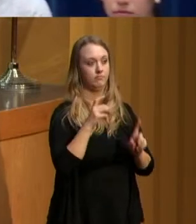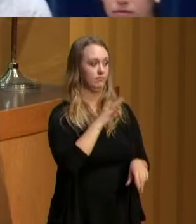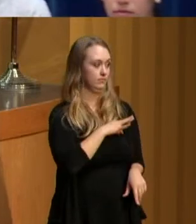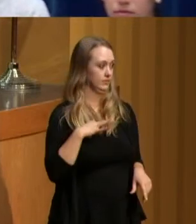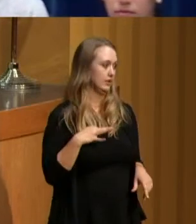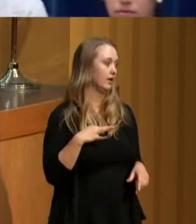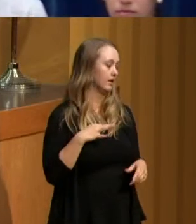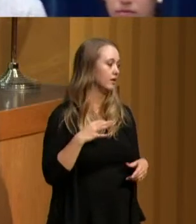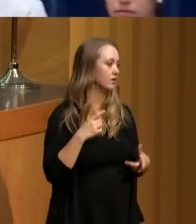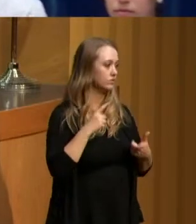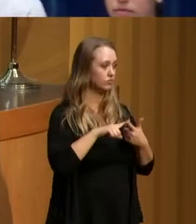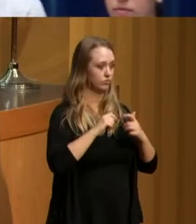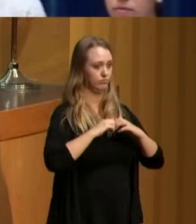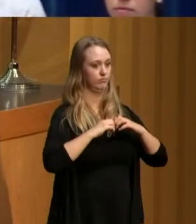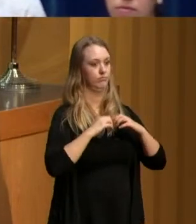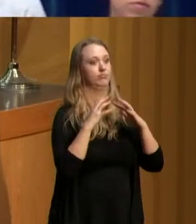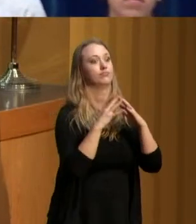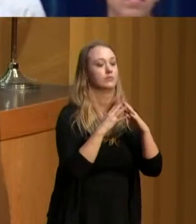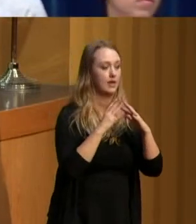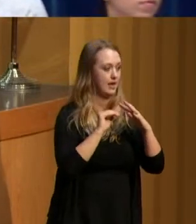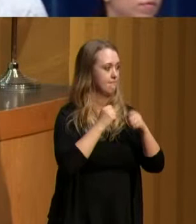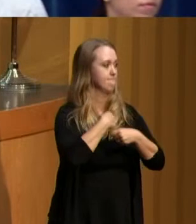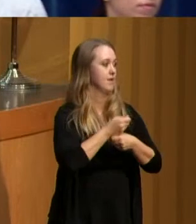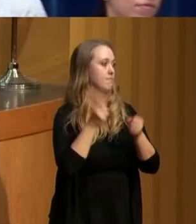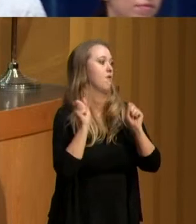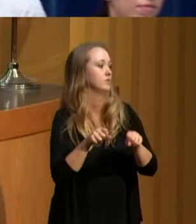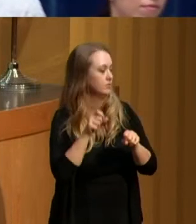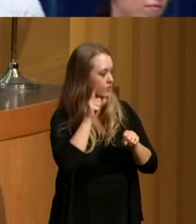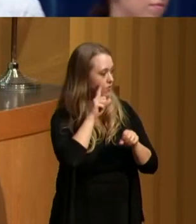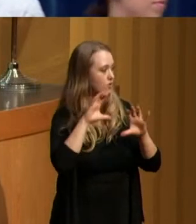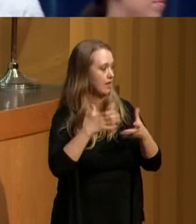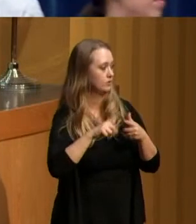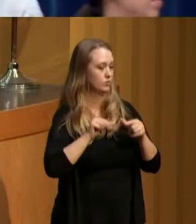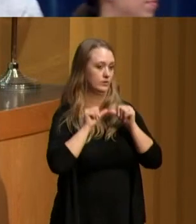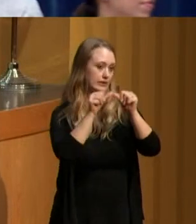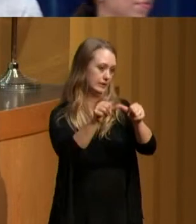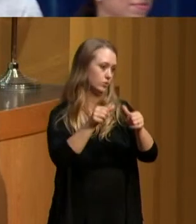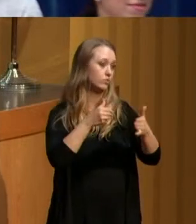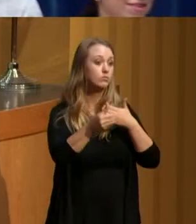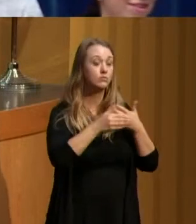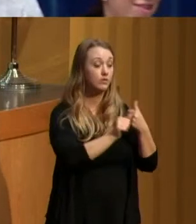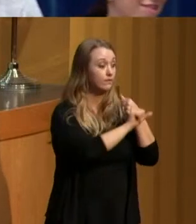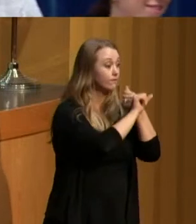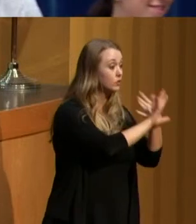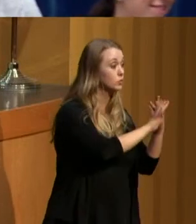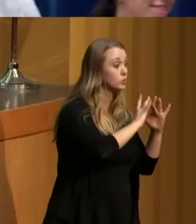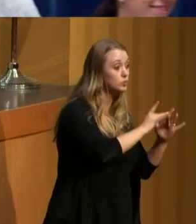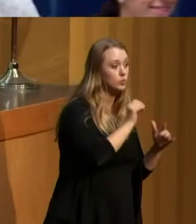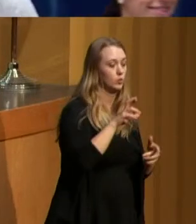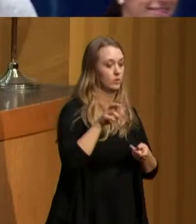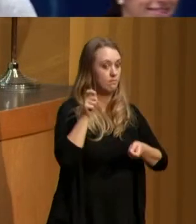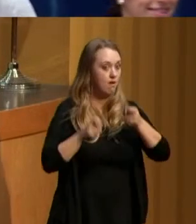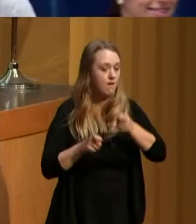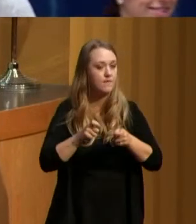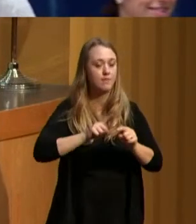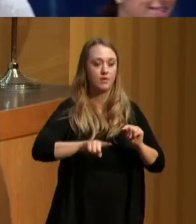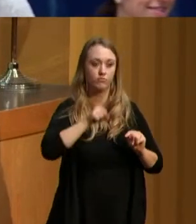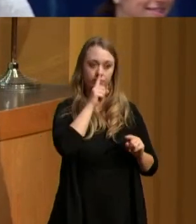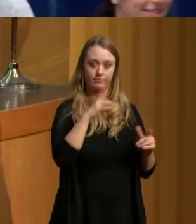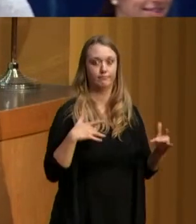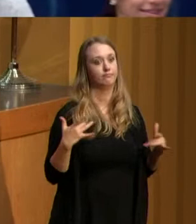make it possible for classes to continue, whether it's virtual or modified or whatever. But it was really